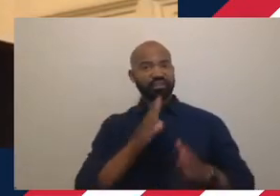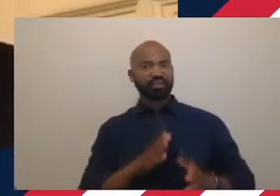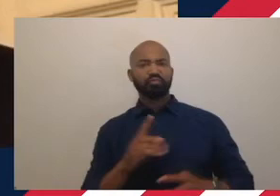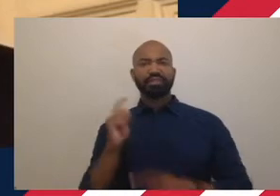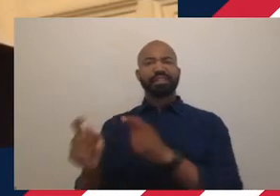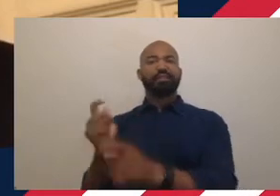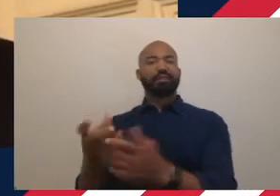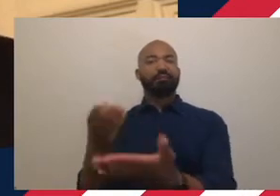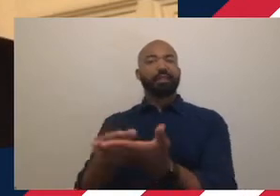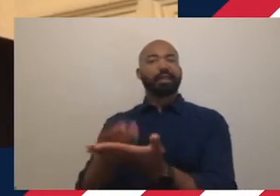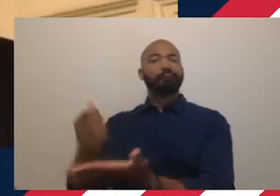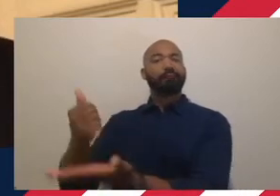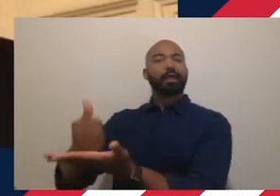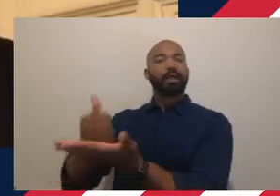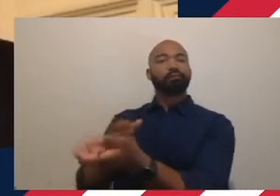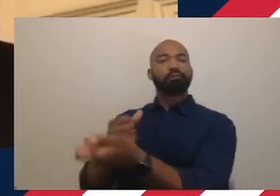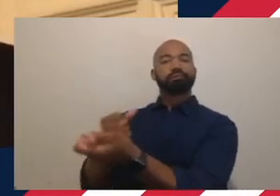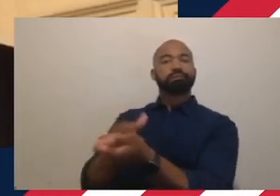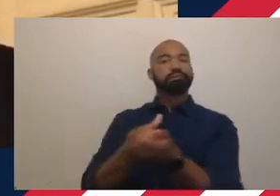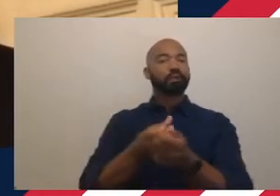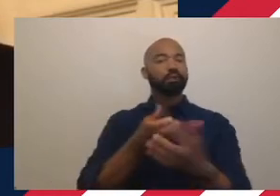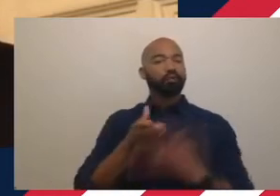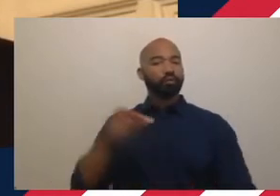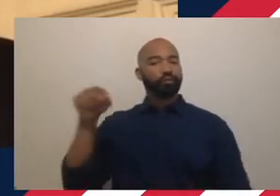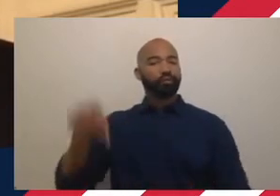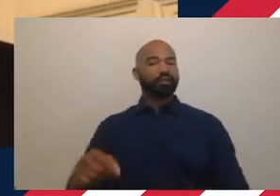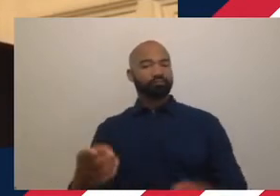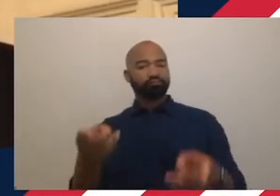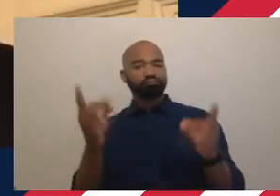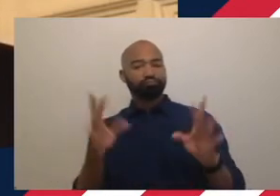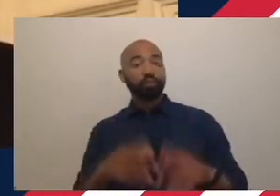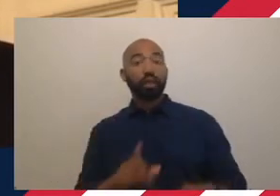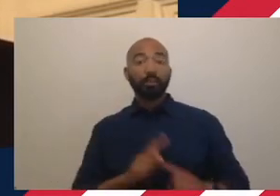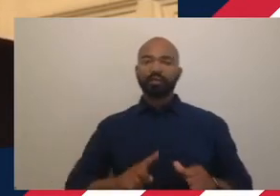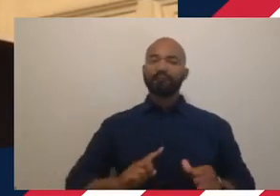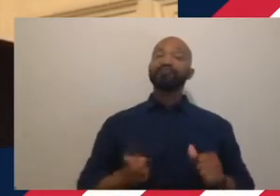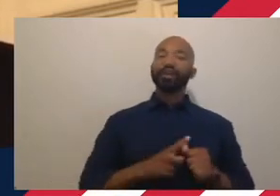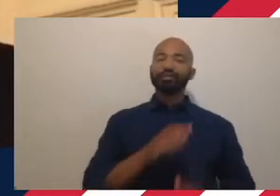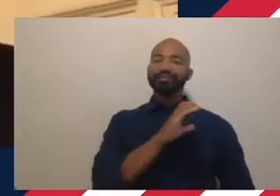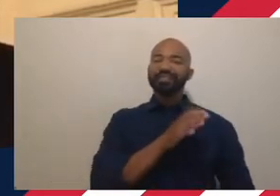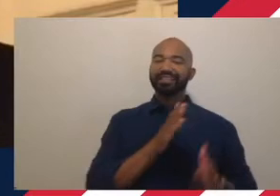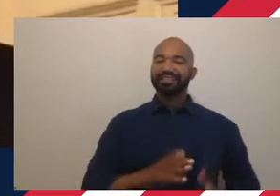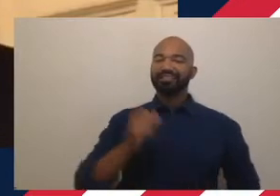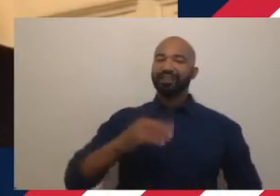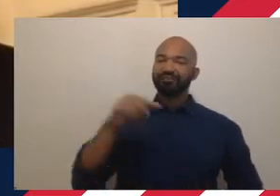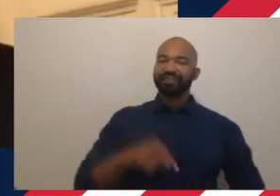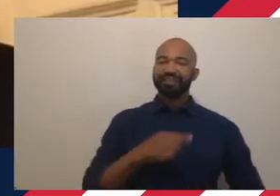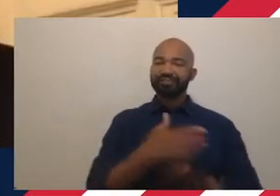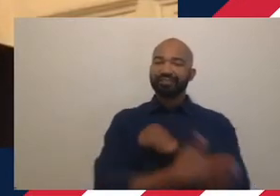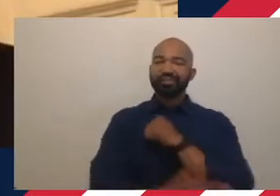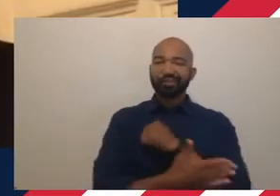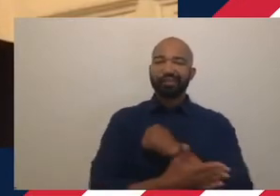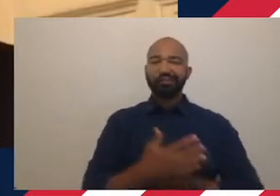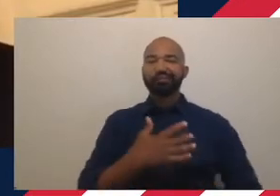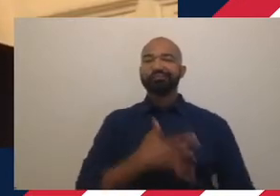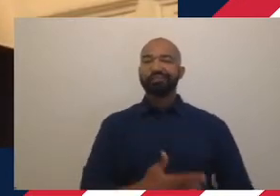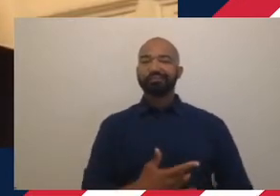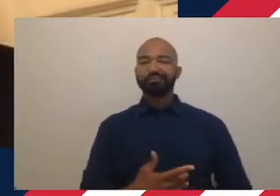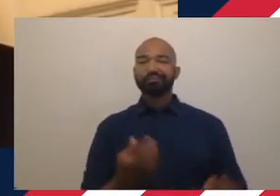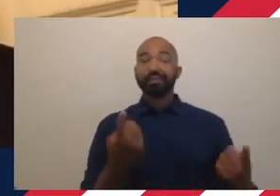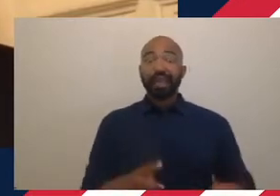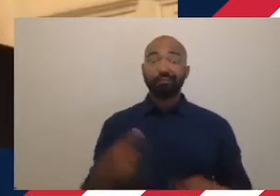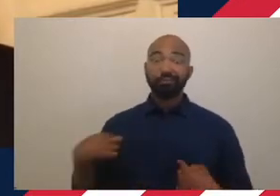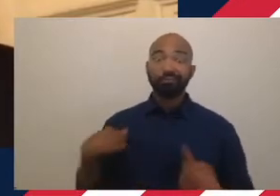to help them through this crisis. But the first citizens of this nation were again set aside. And I